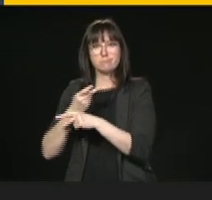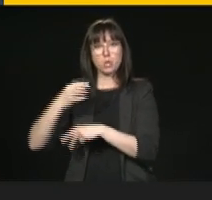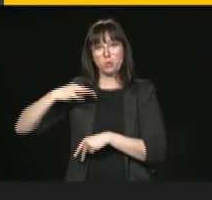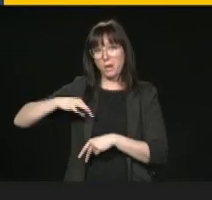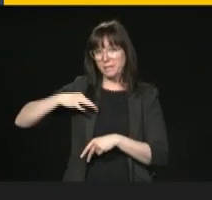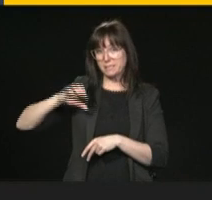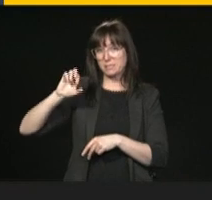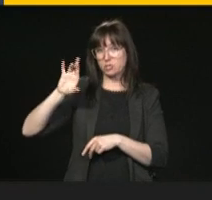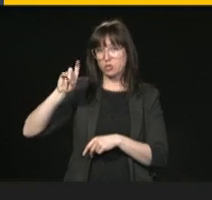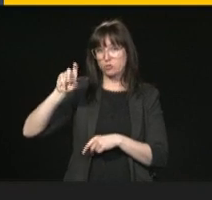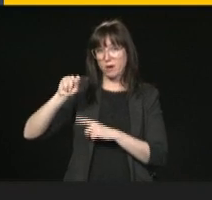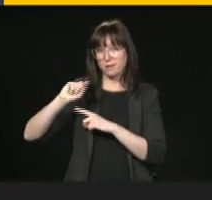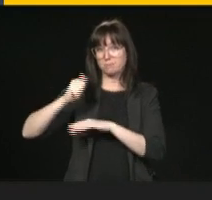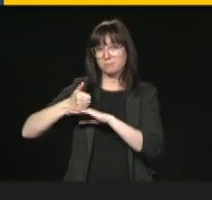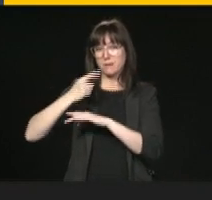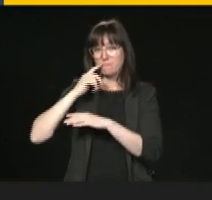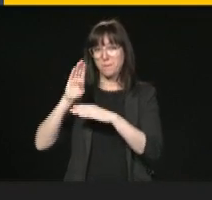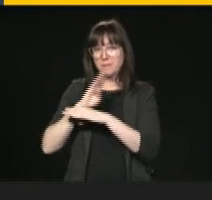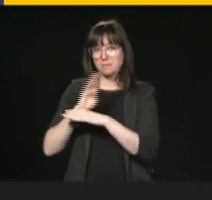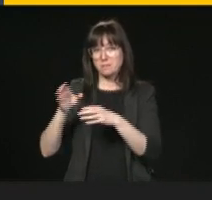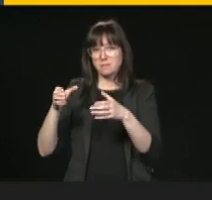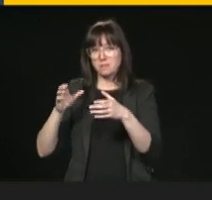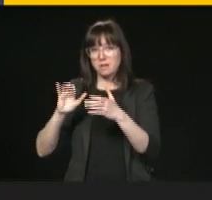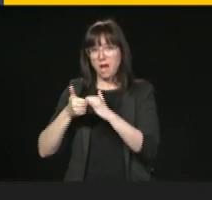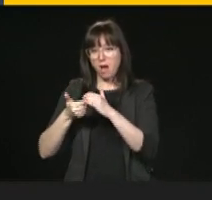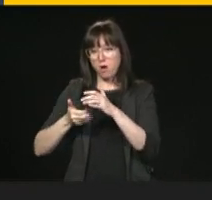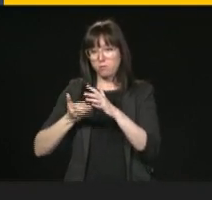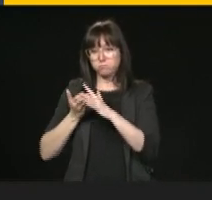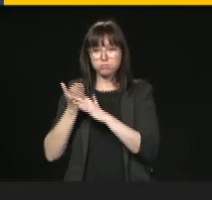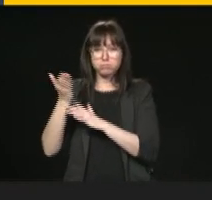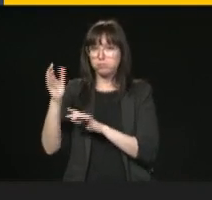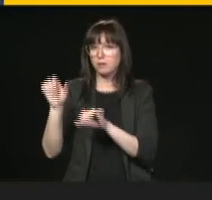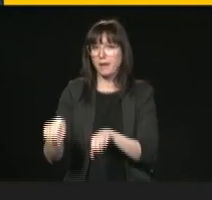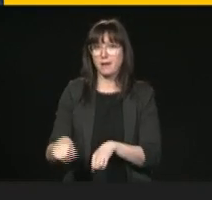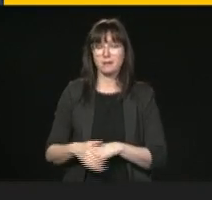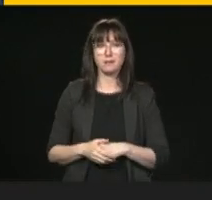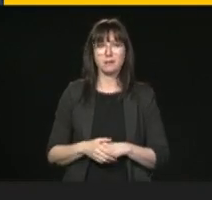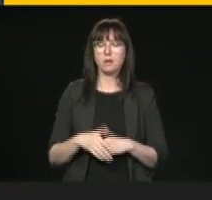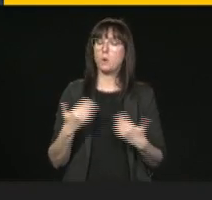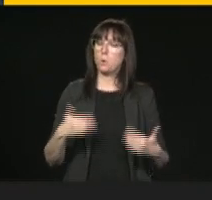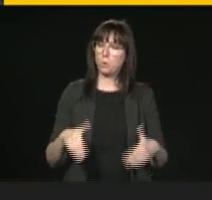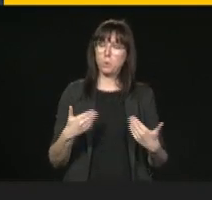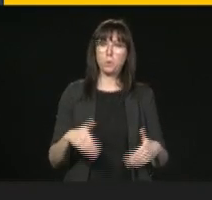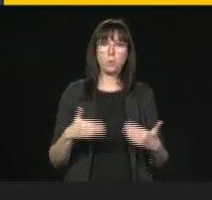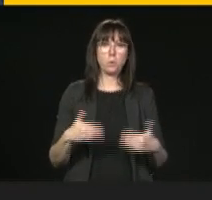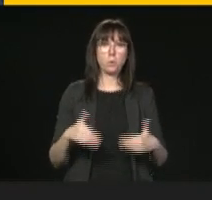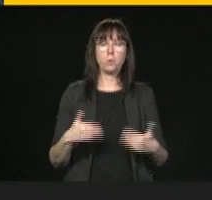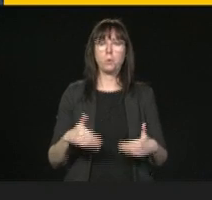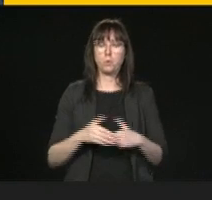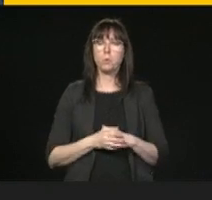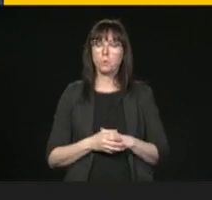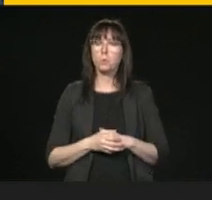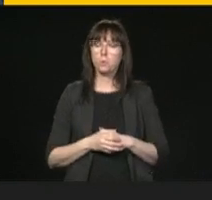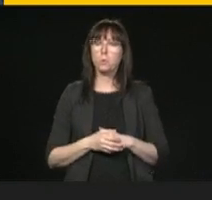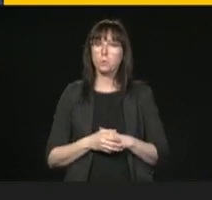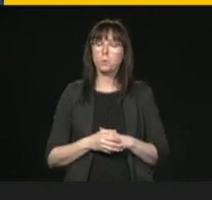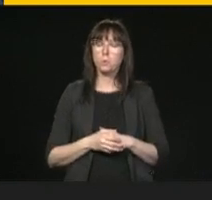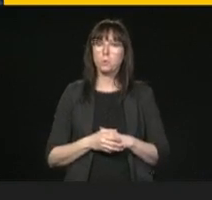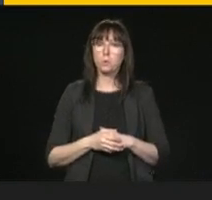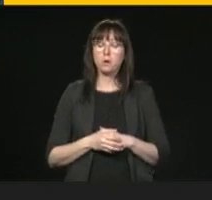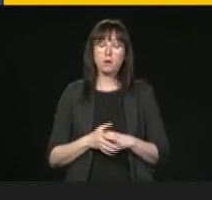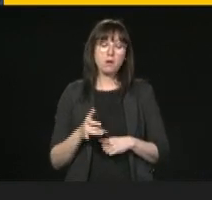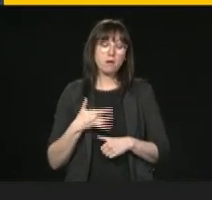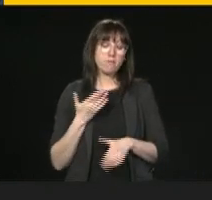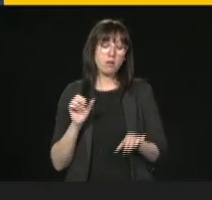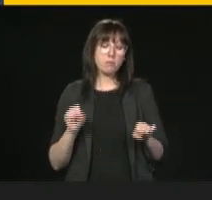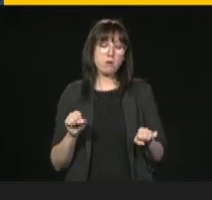this time period. So it's very significant. It is entirely possible that we will need to make it be more significant, and we're